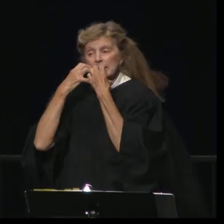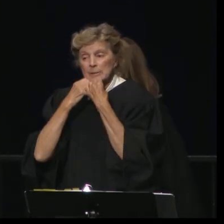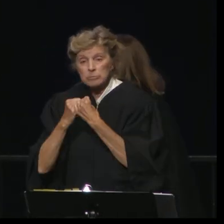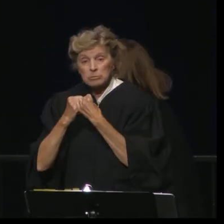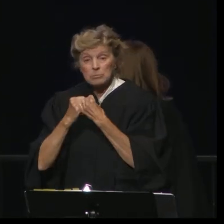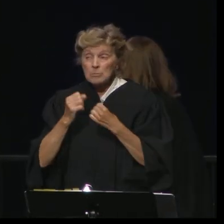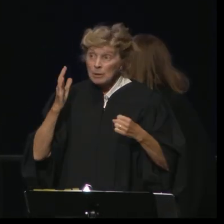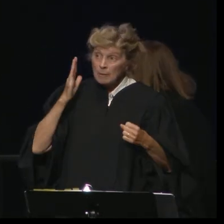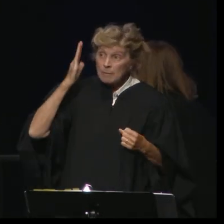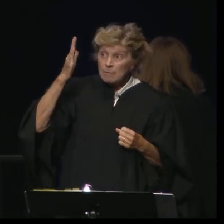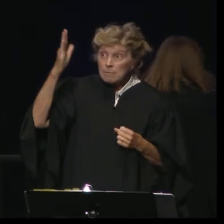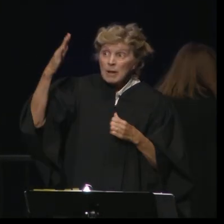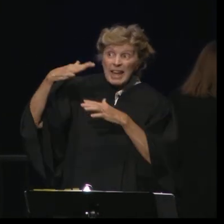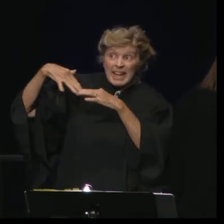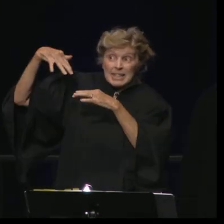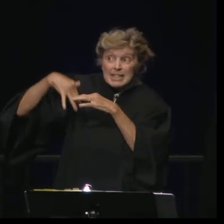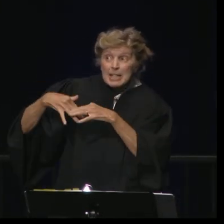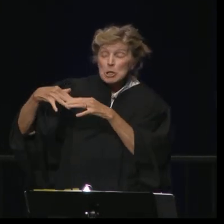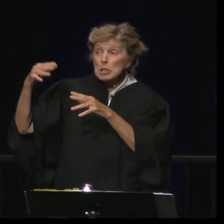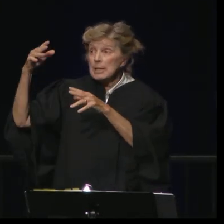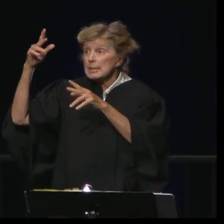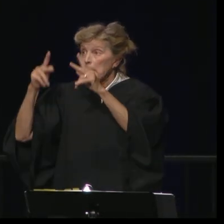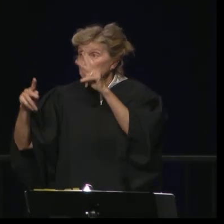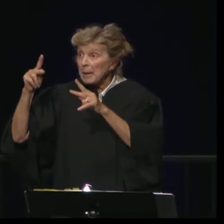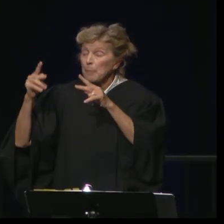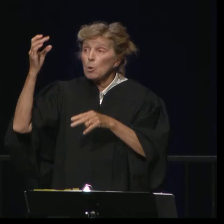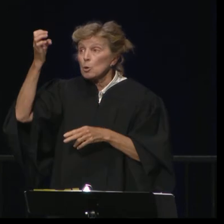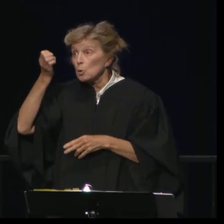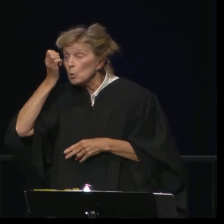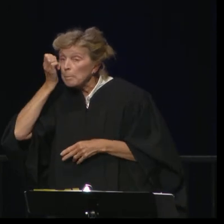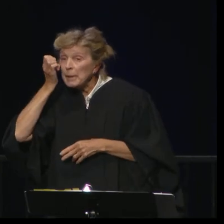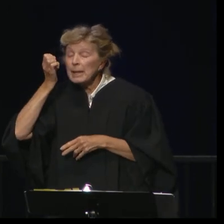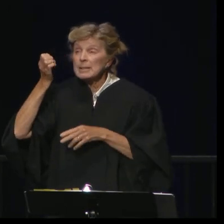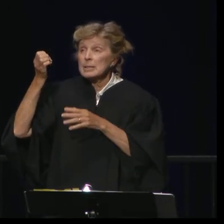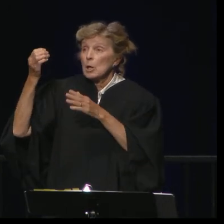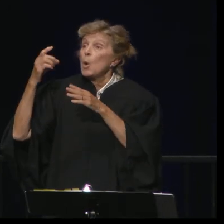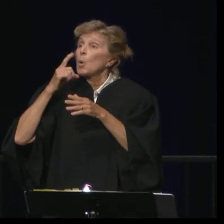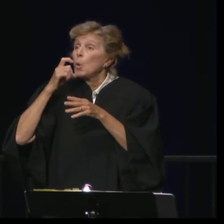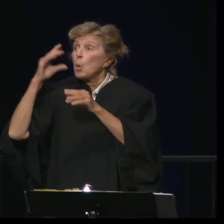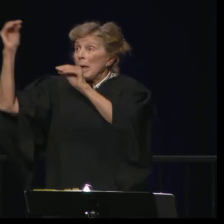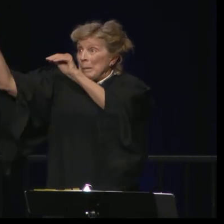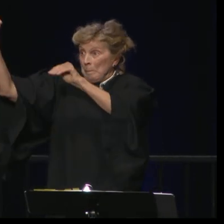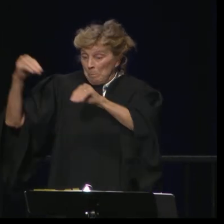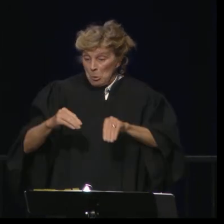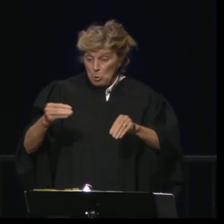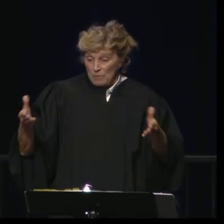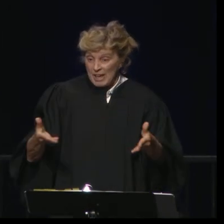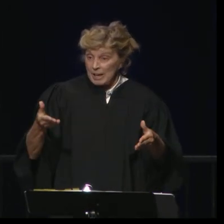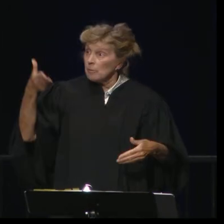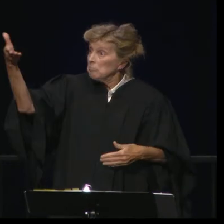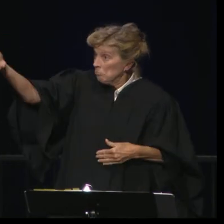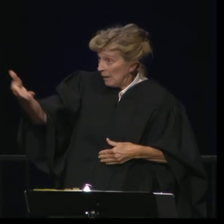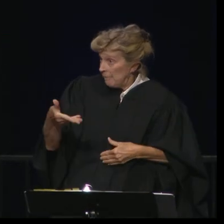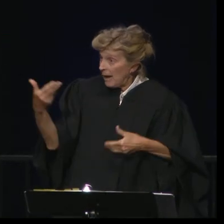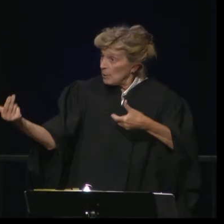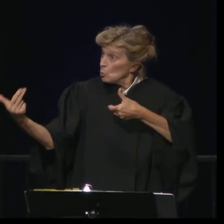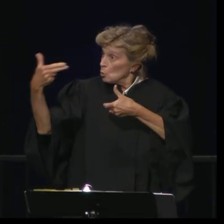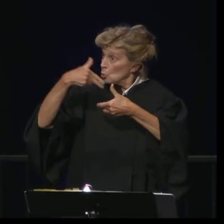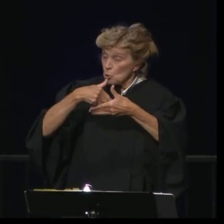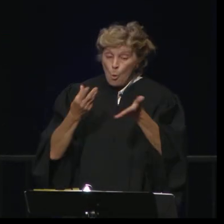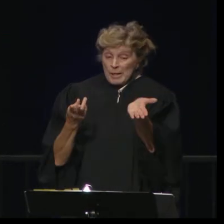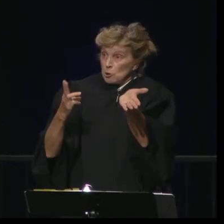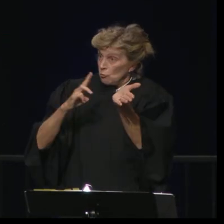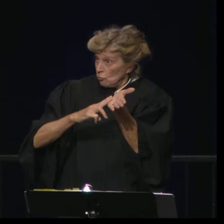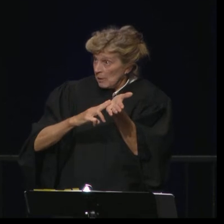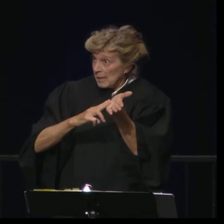Subsequent Indigenous nations and peoples, Europeans, and all newcomers have been invited into this treaty in